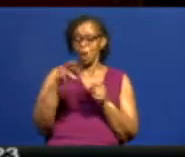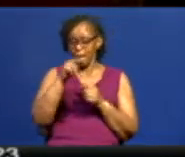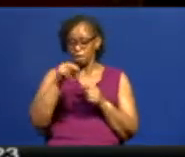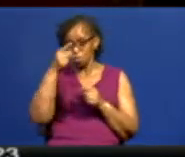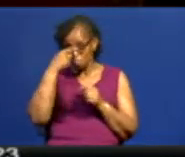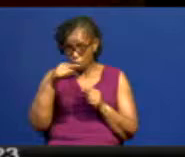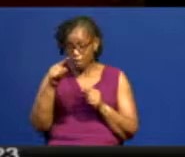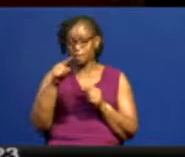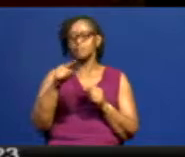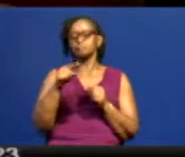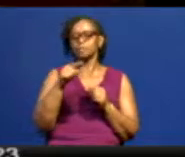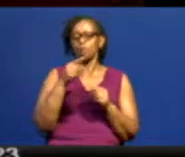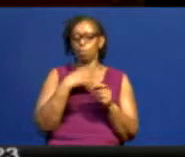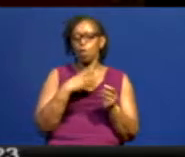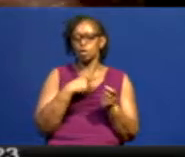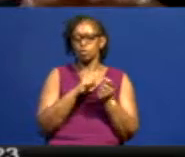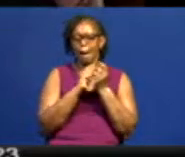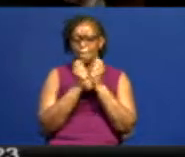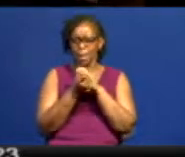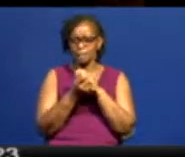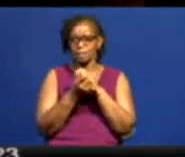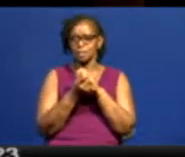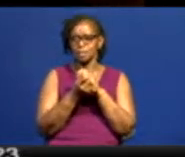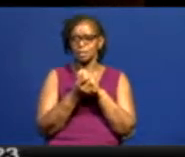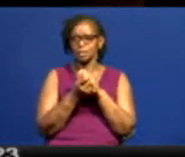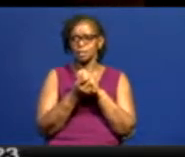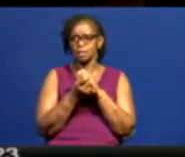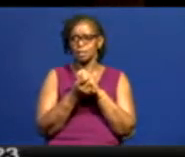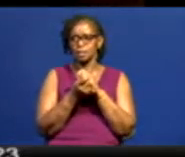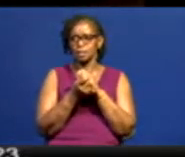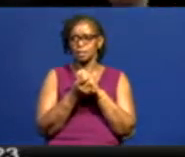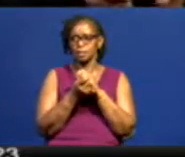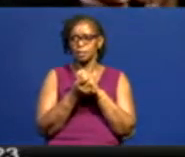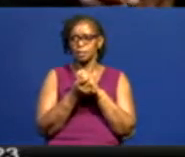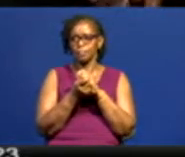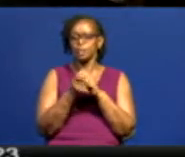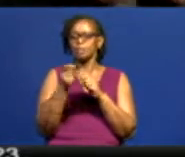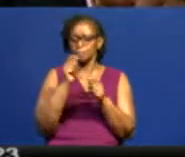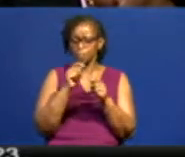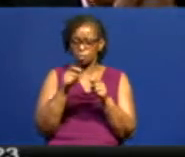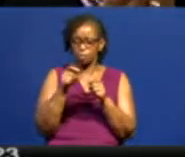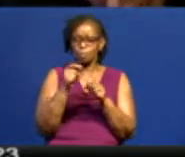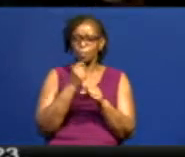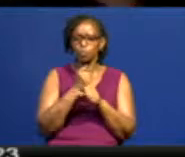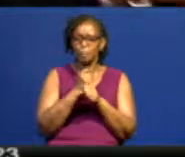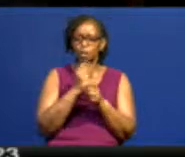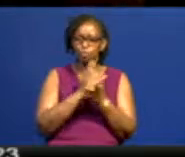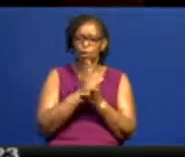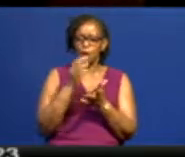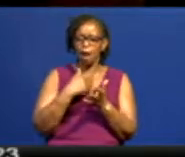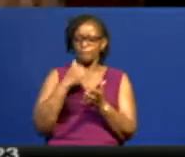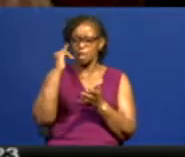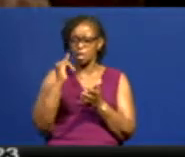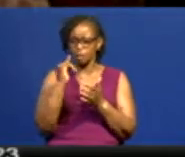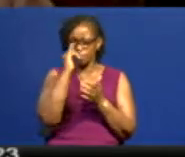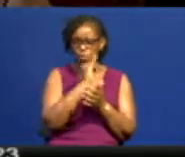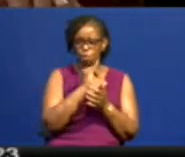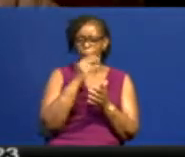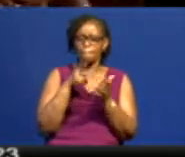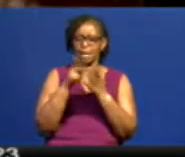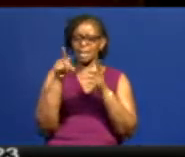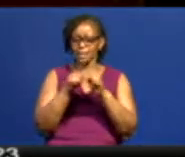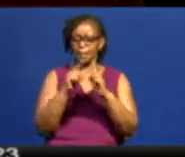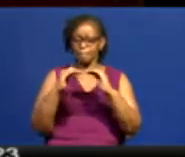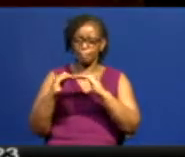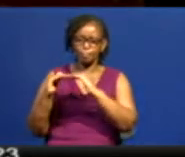now to amend that so that we have now individuals paying the same as corporate, so that there's no